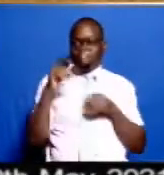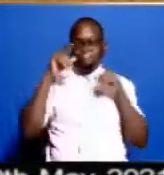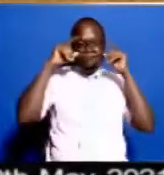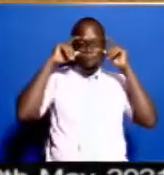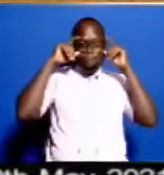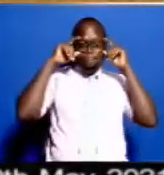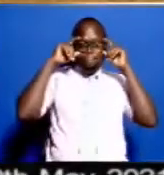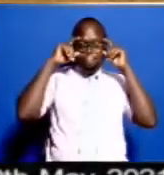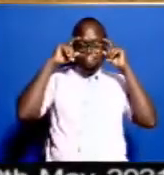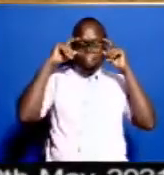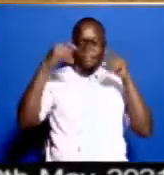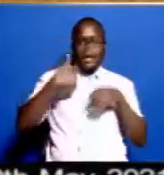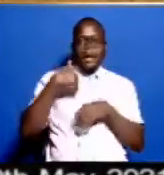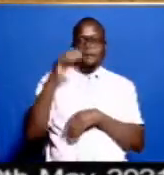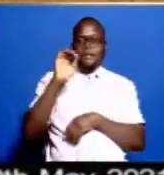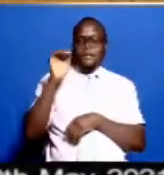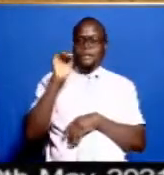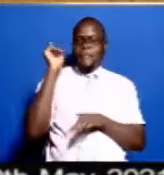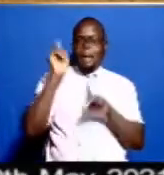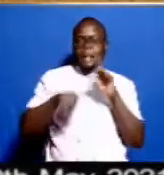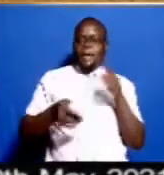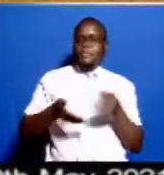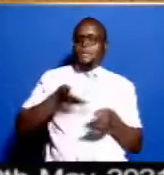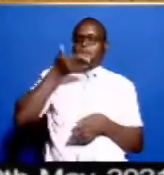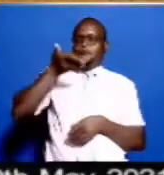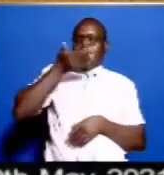You don't have any. I can't breathe properly.